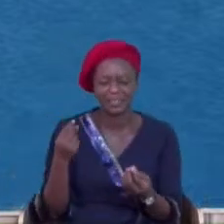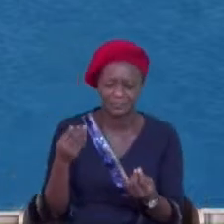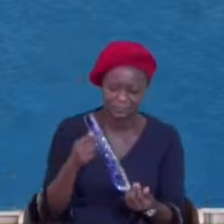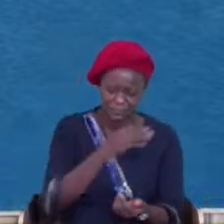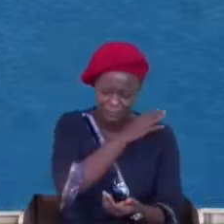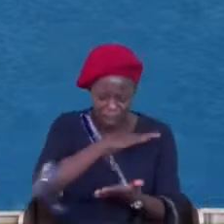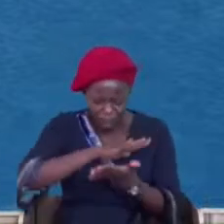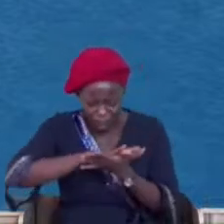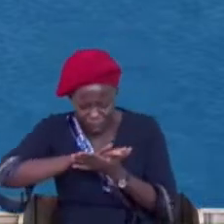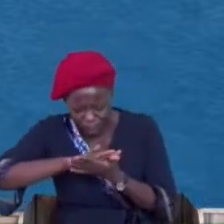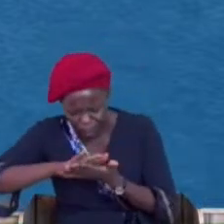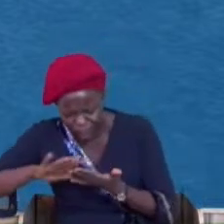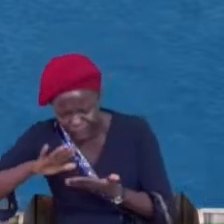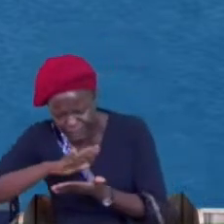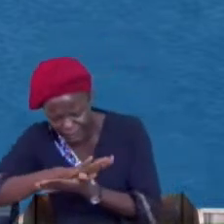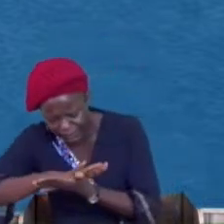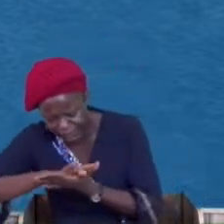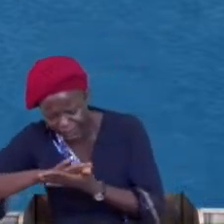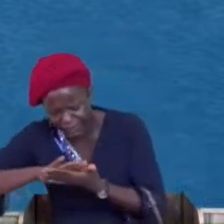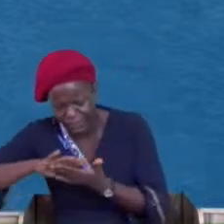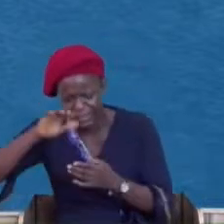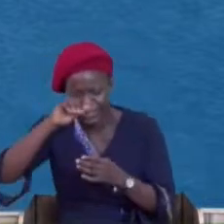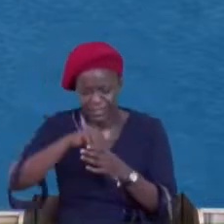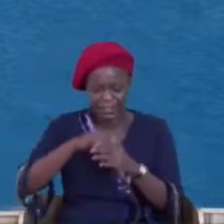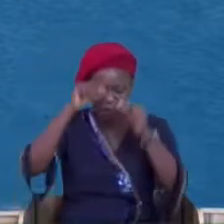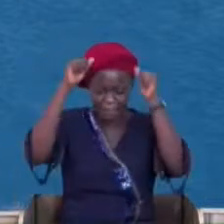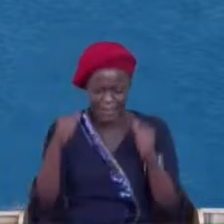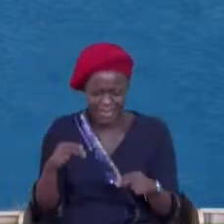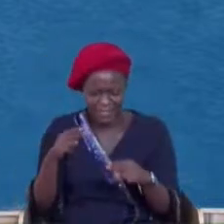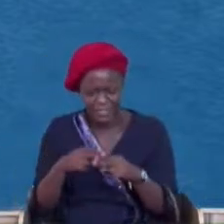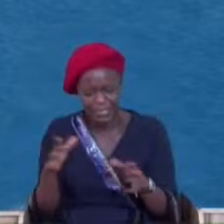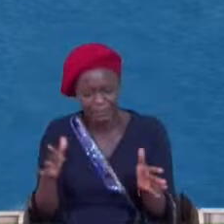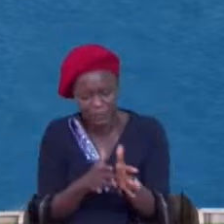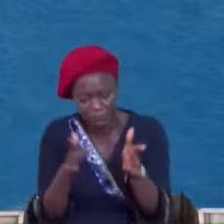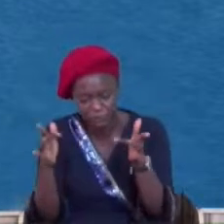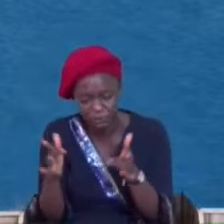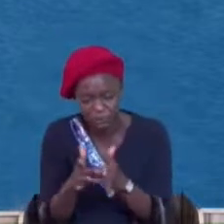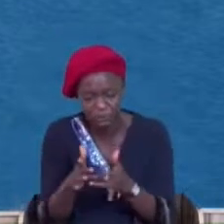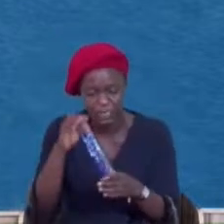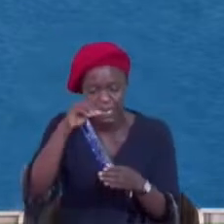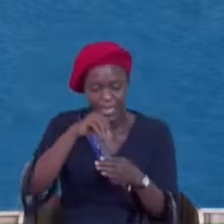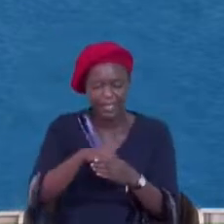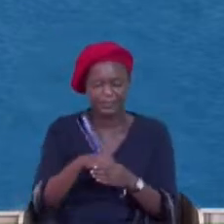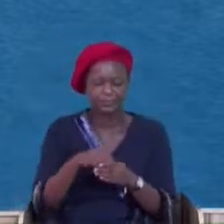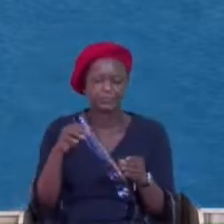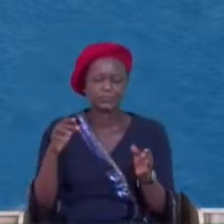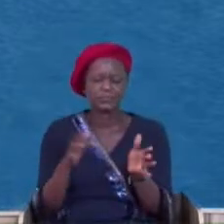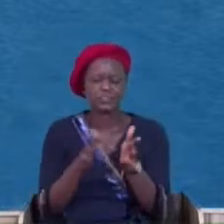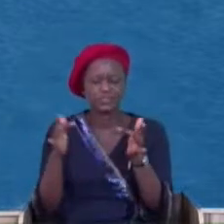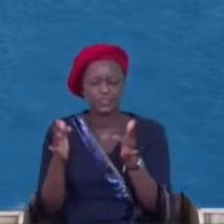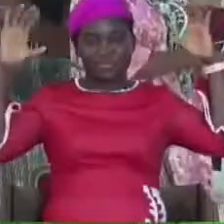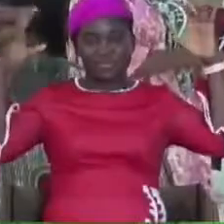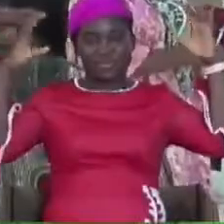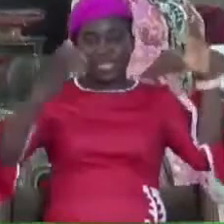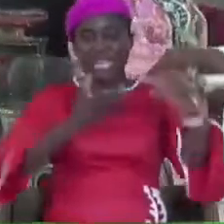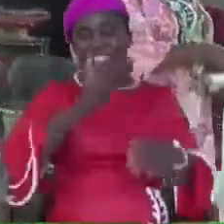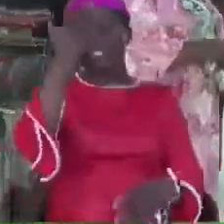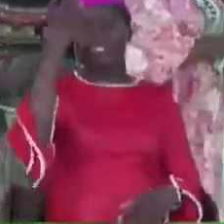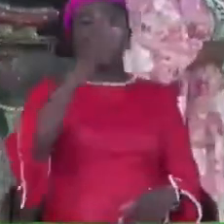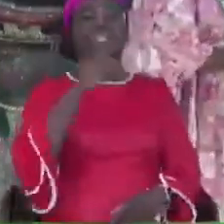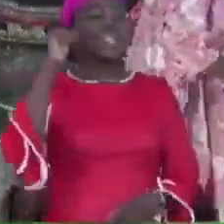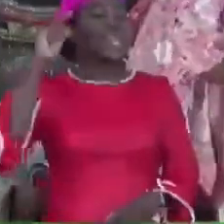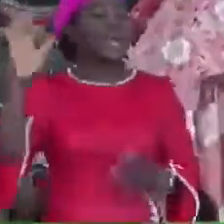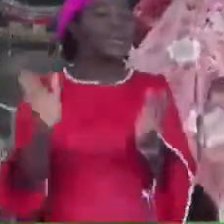and disease. In the mighty name of Jesus. In Jesus' mighty name we pray. Out